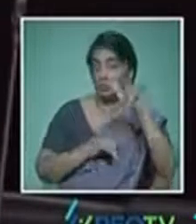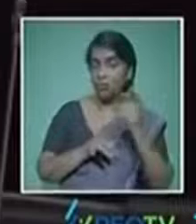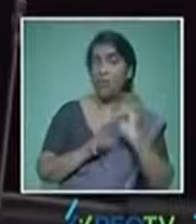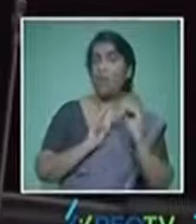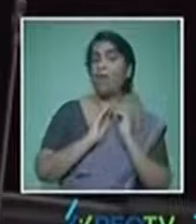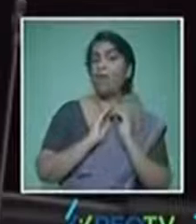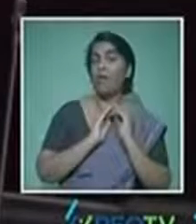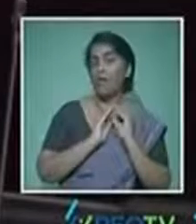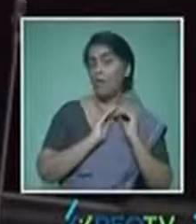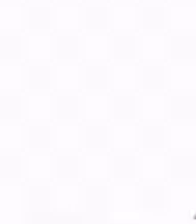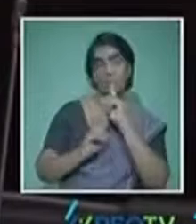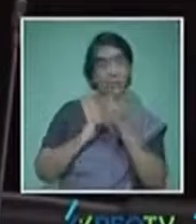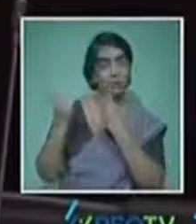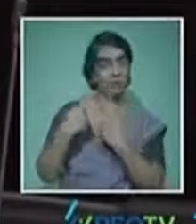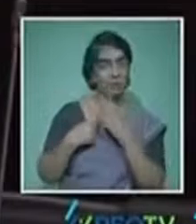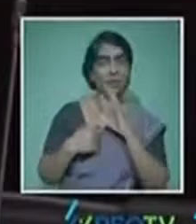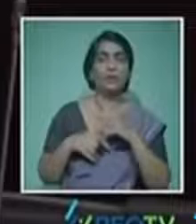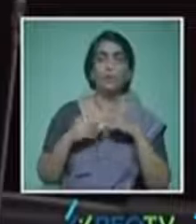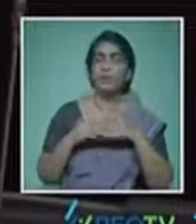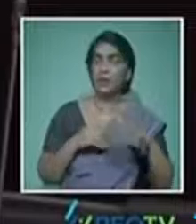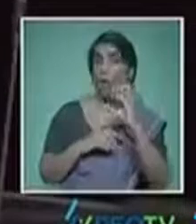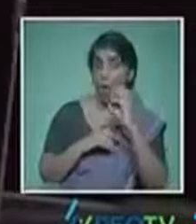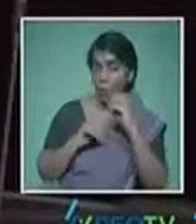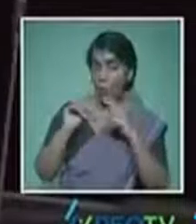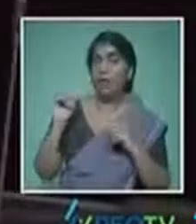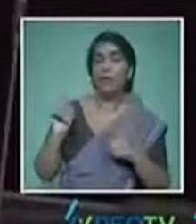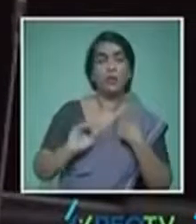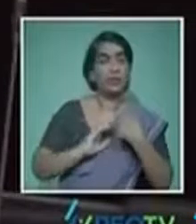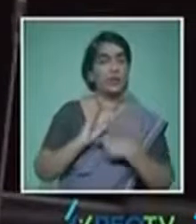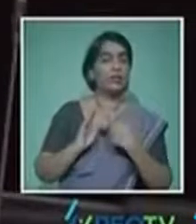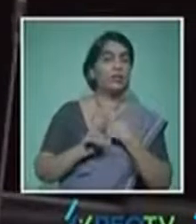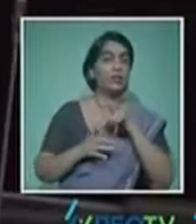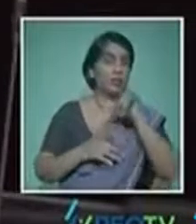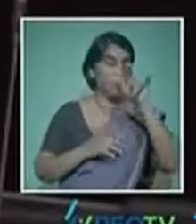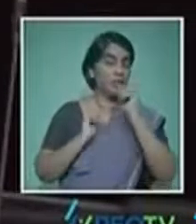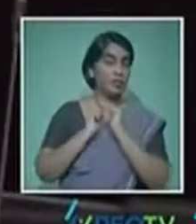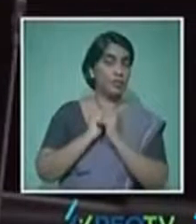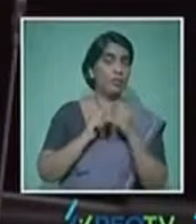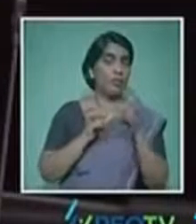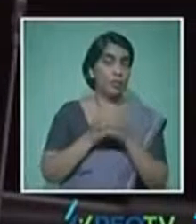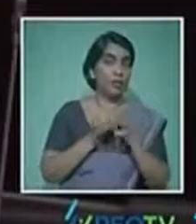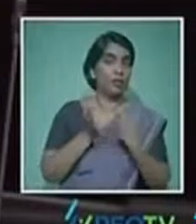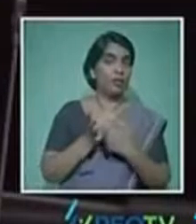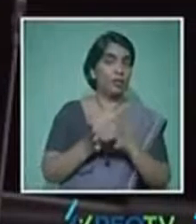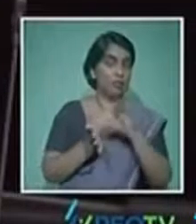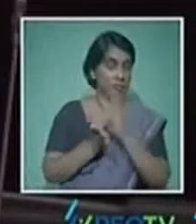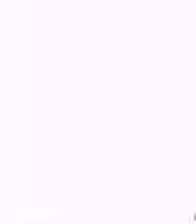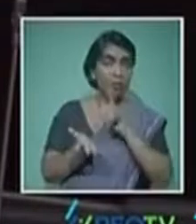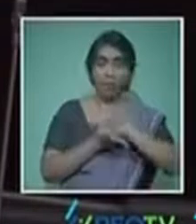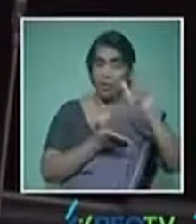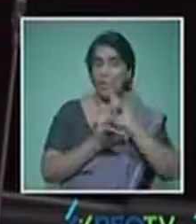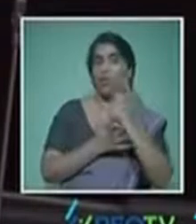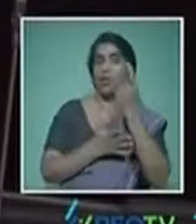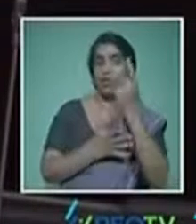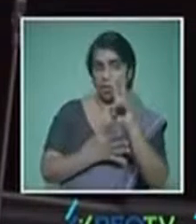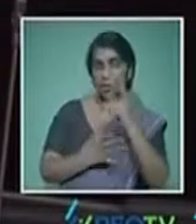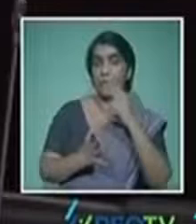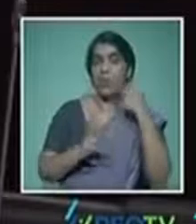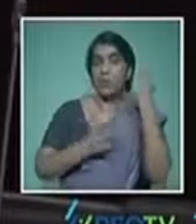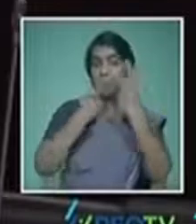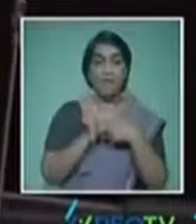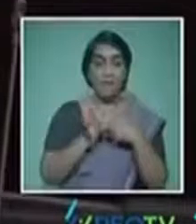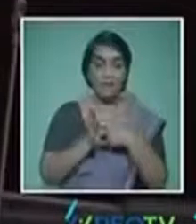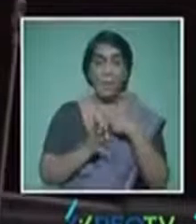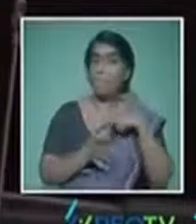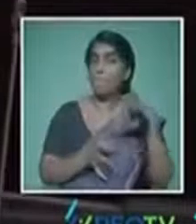visit visa to travel to Oman, citing other reasons to Sri Lankan authorities. He added that 70 Sri Lankan women registered with the Sri Lanka Foreign